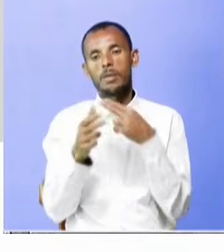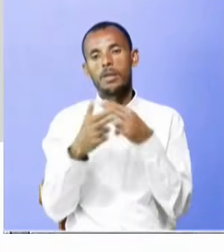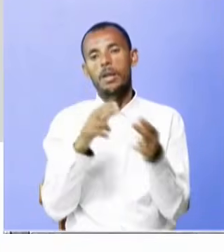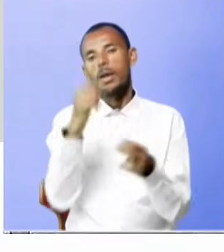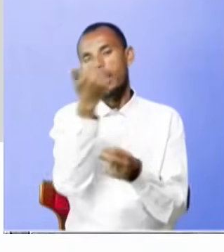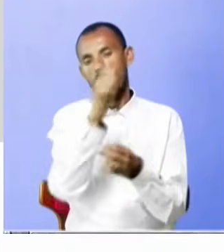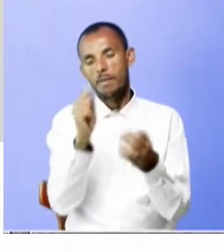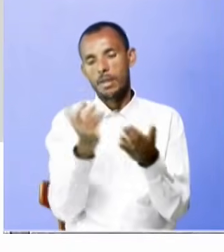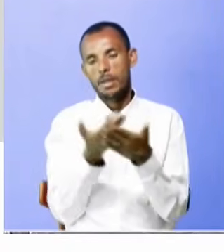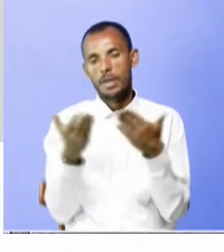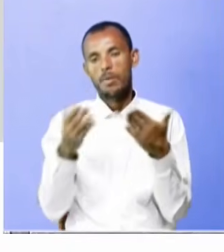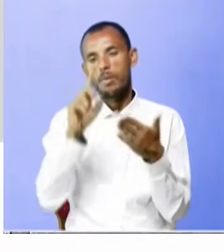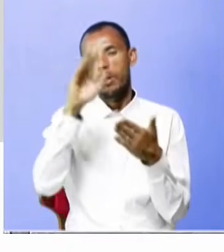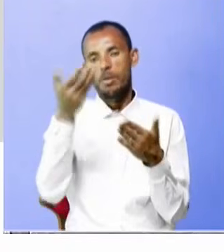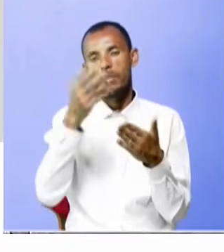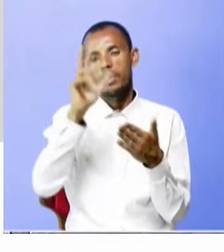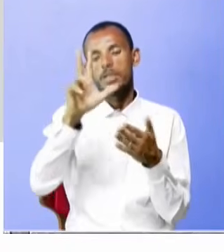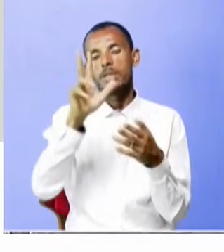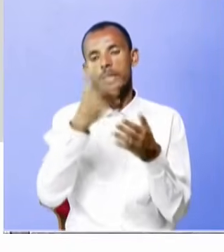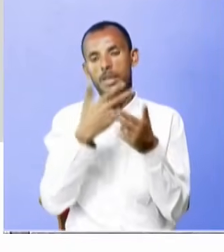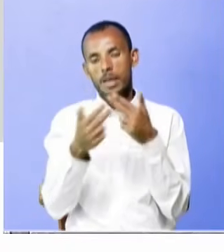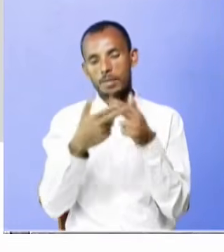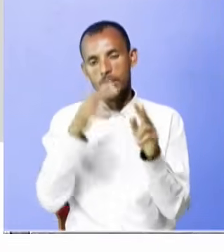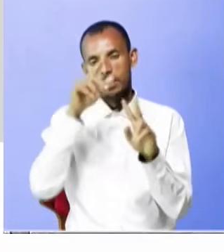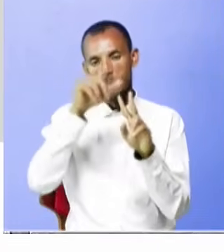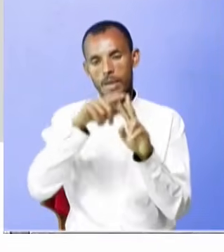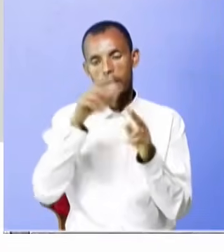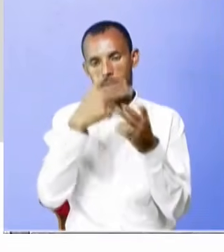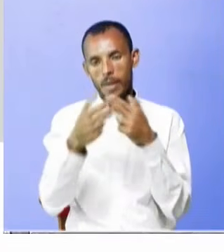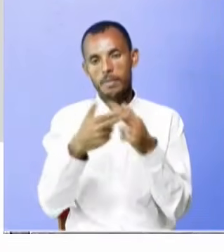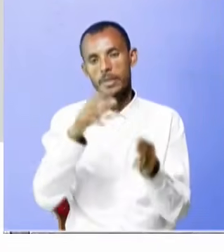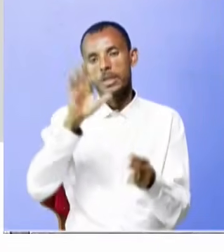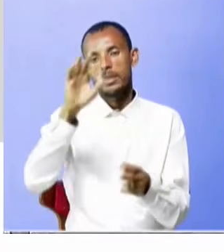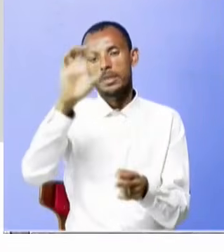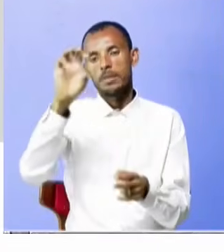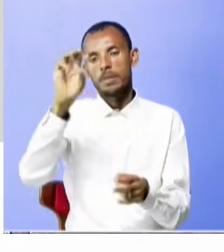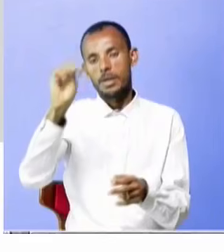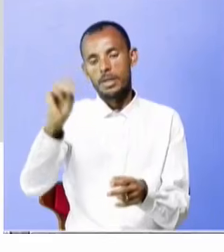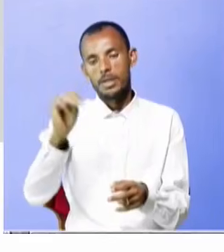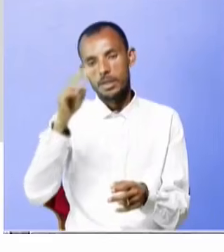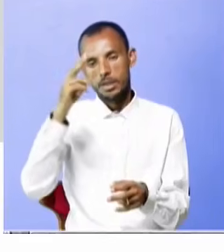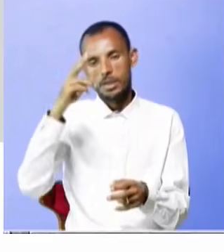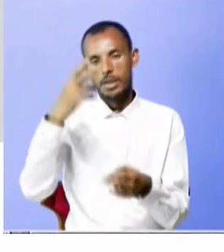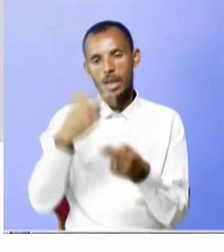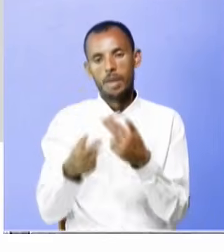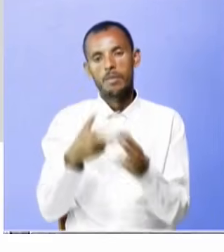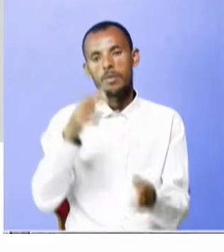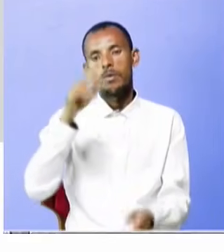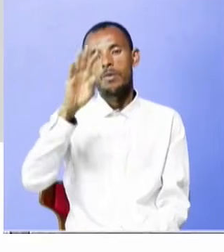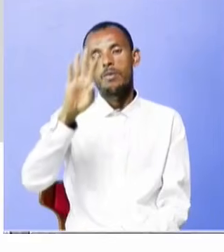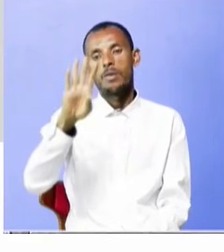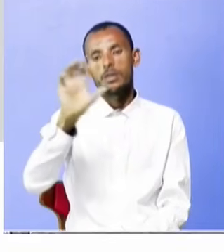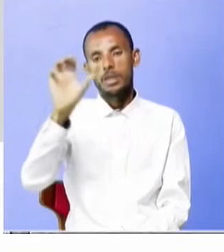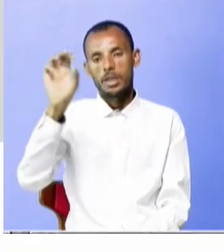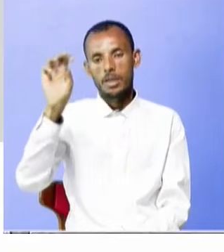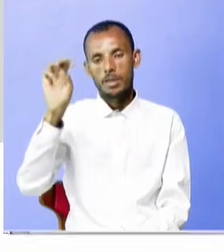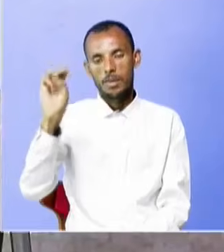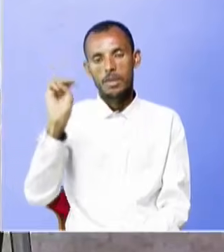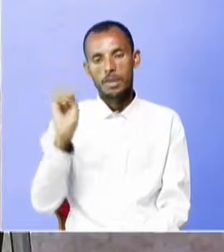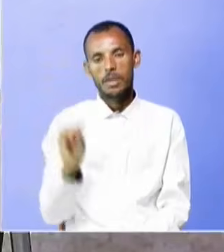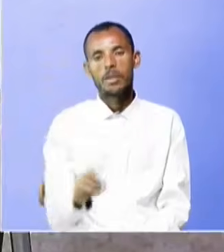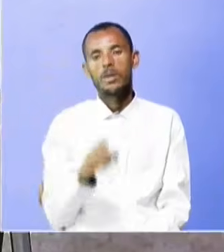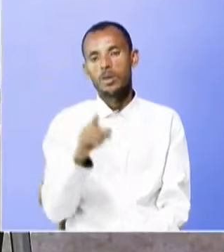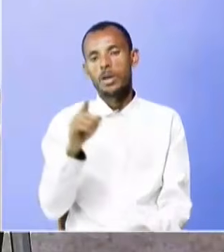1/3 times pi times 9 centimeter square times 4 centimeter. You